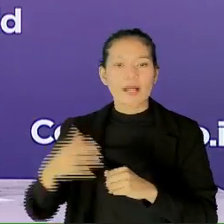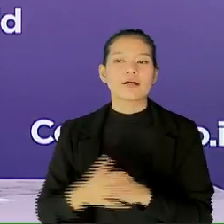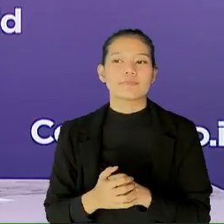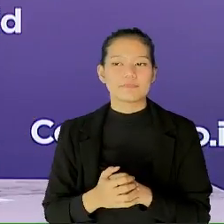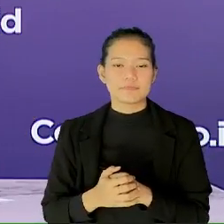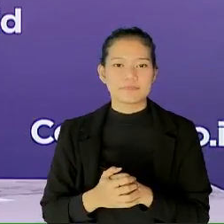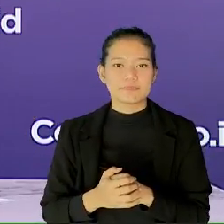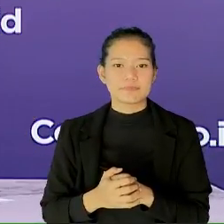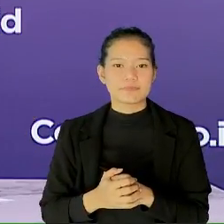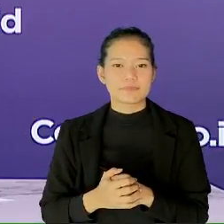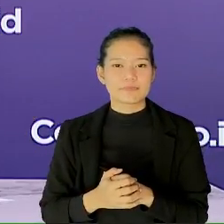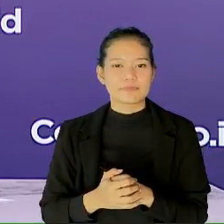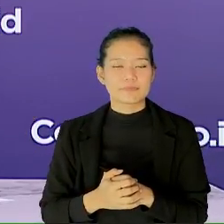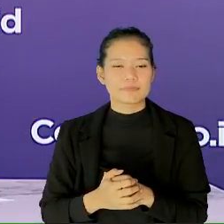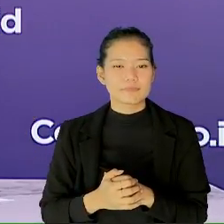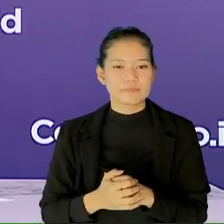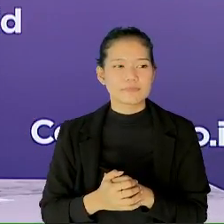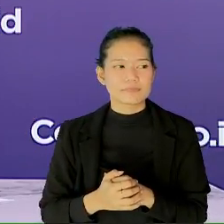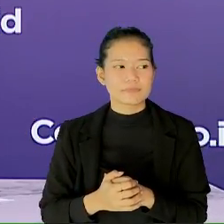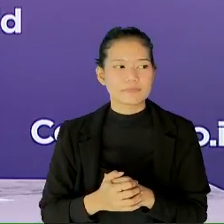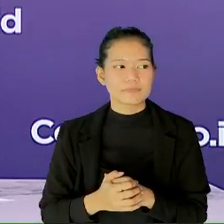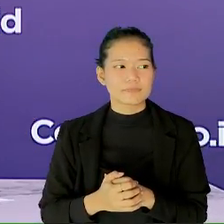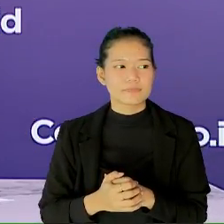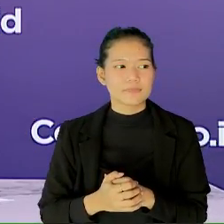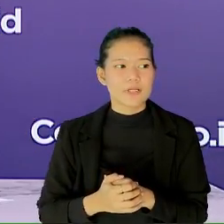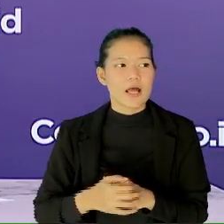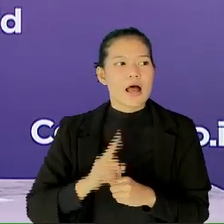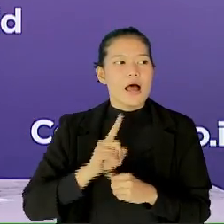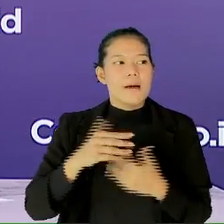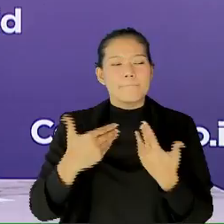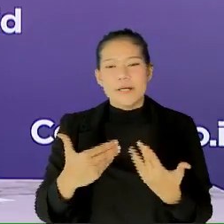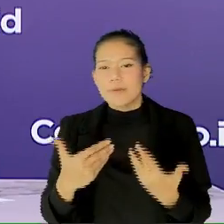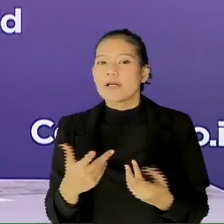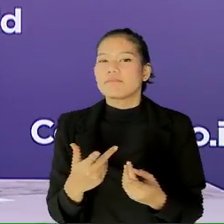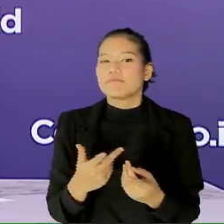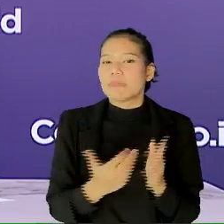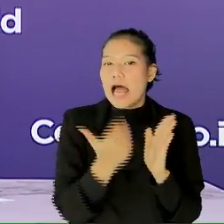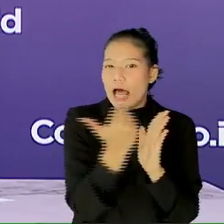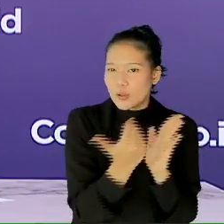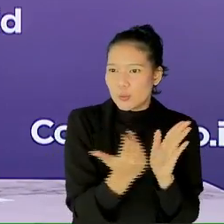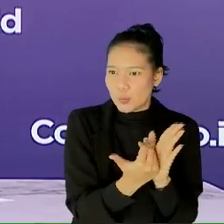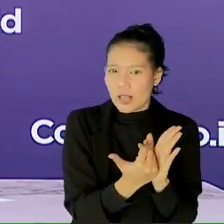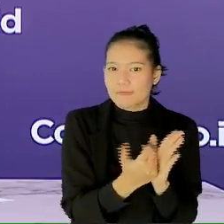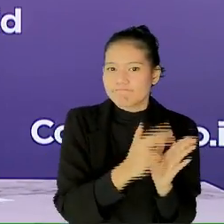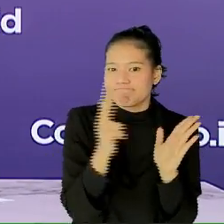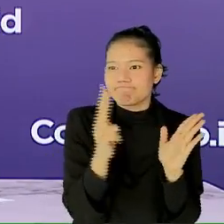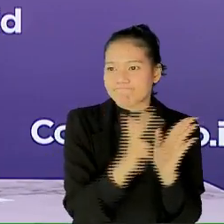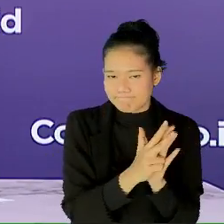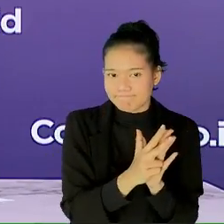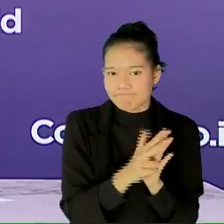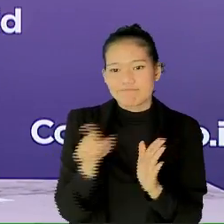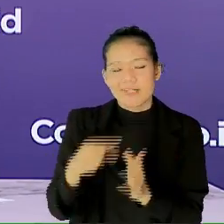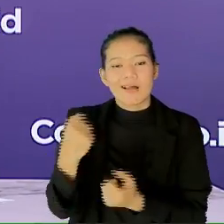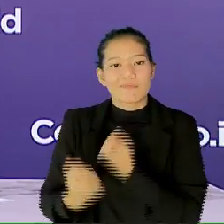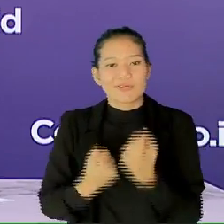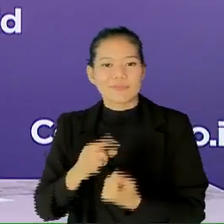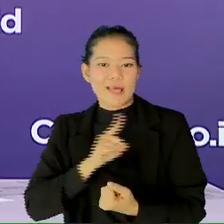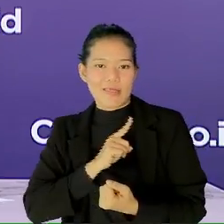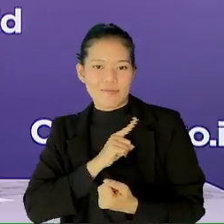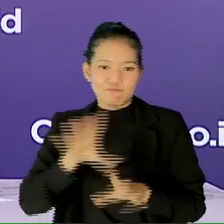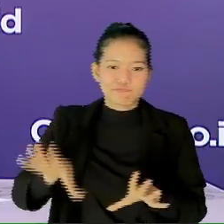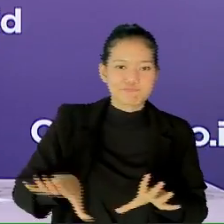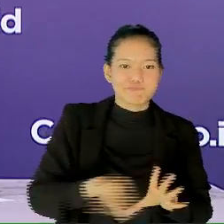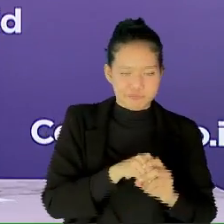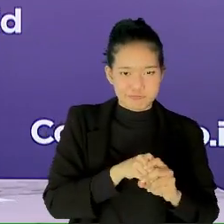mutual cooperation schemes in accordance with the laws and regulations by involving the respective country's